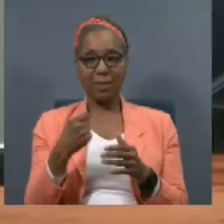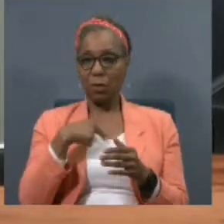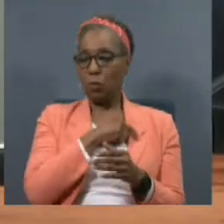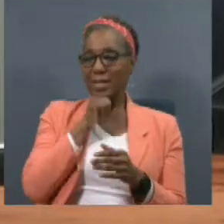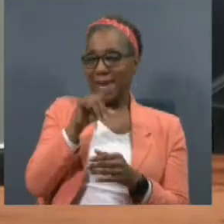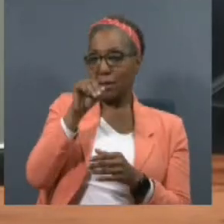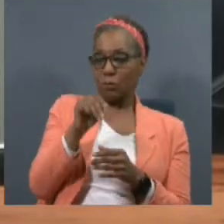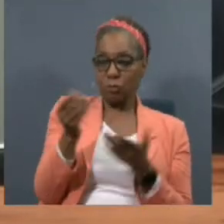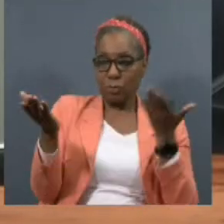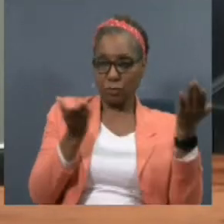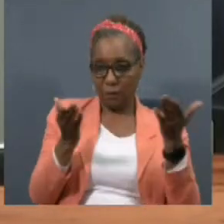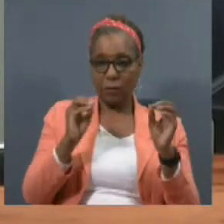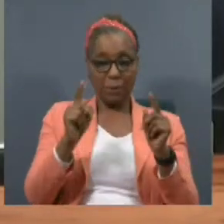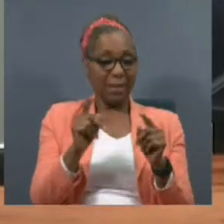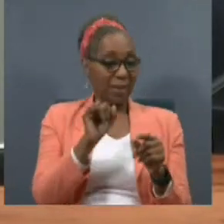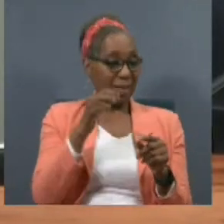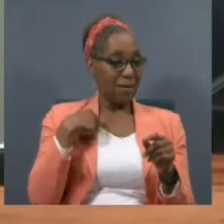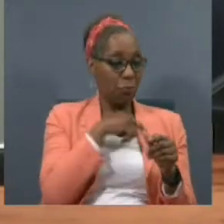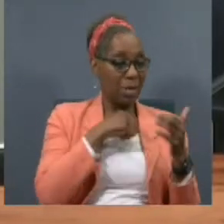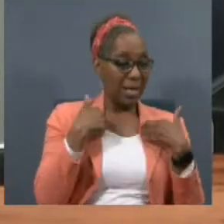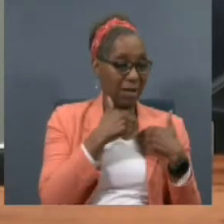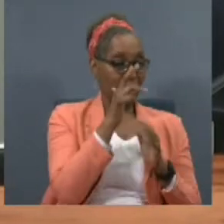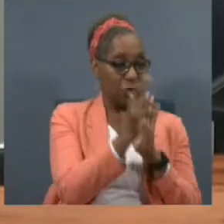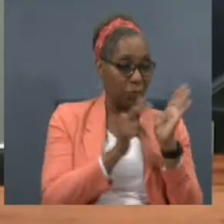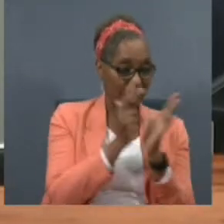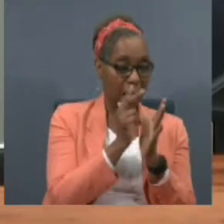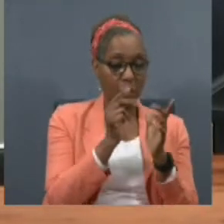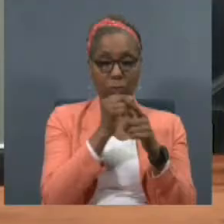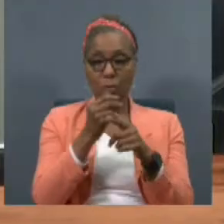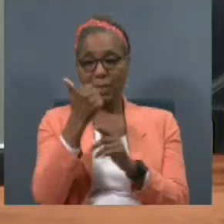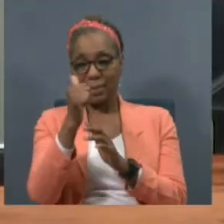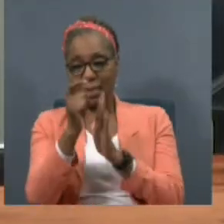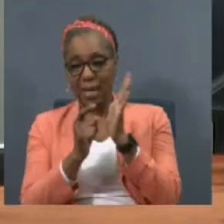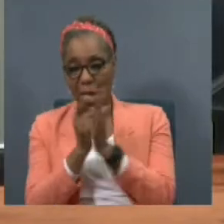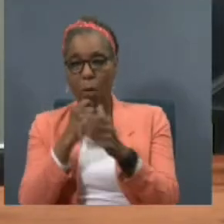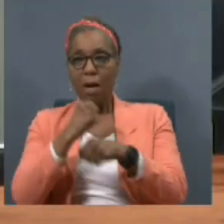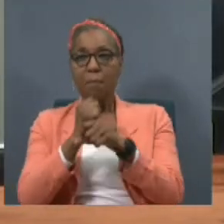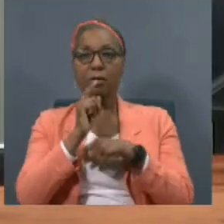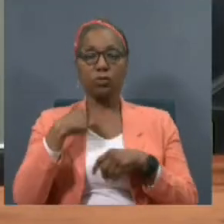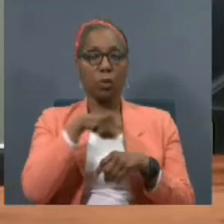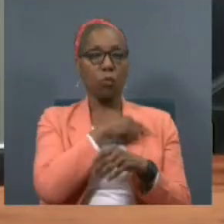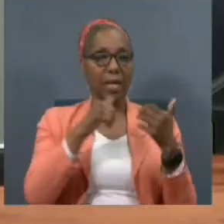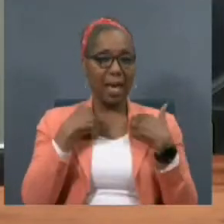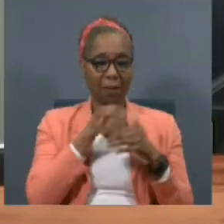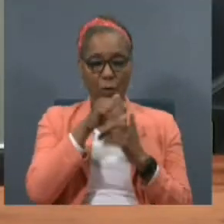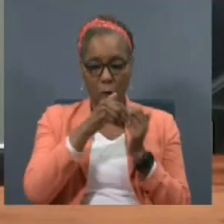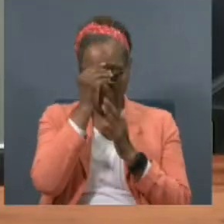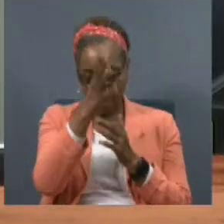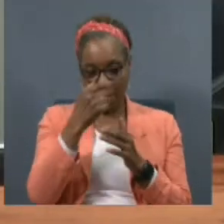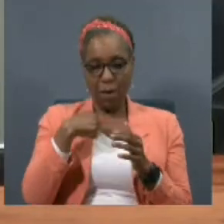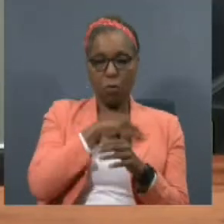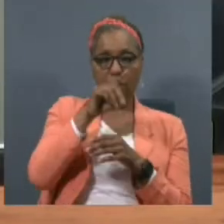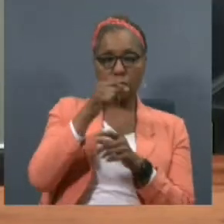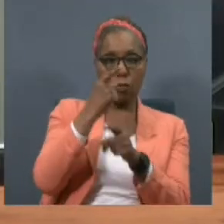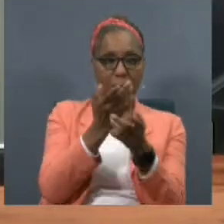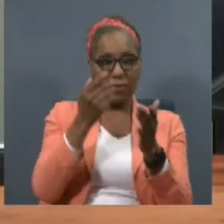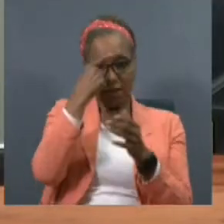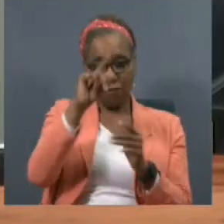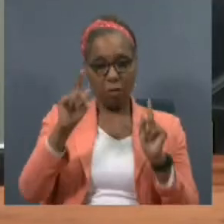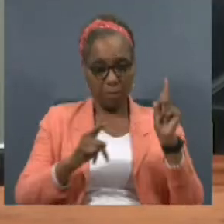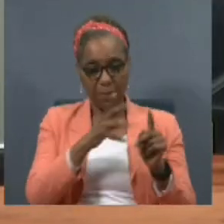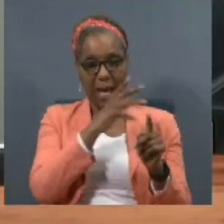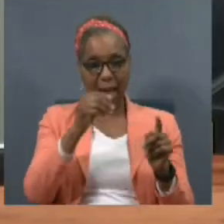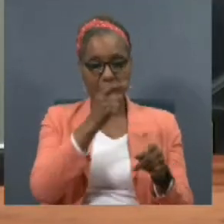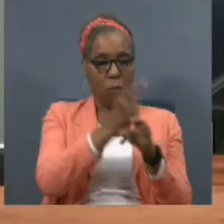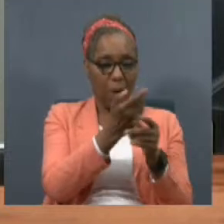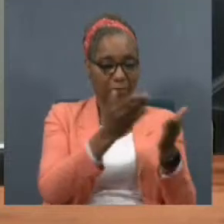here for 3 hours or for 10 hours, I want to make sure that we got all the facts on the table and that we're doing the right thing for the people and we're doing the right thing for the city.